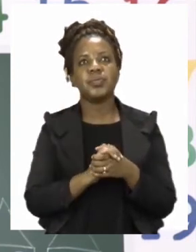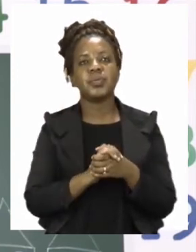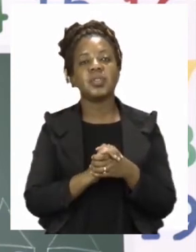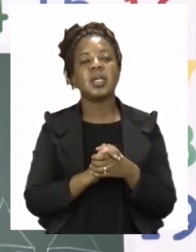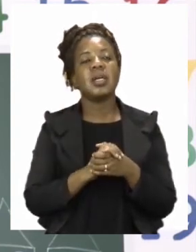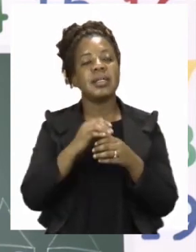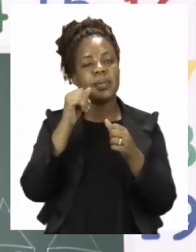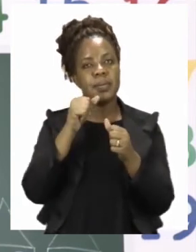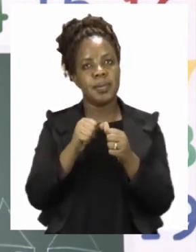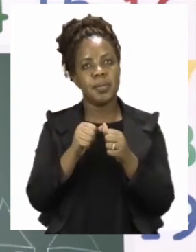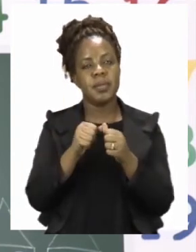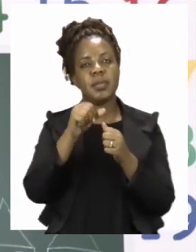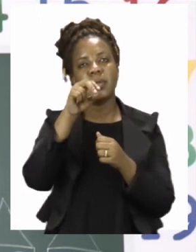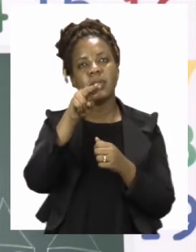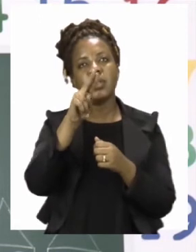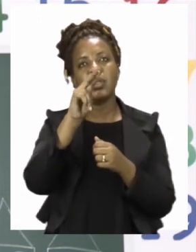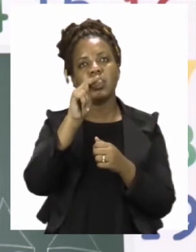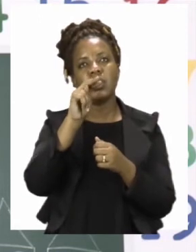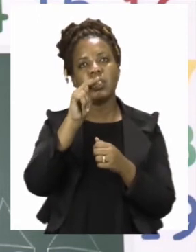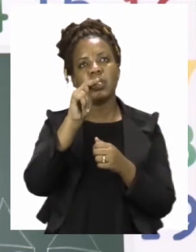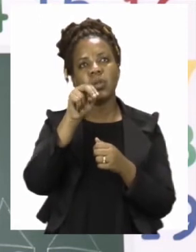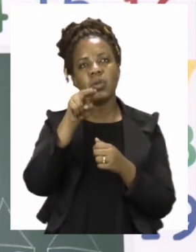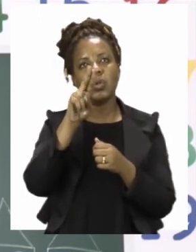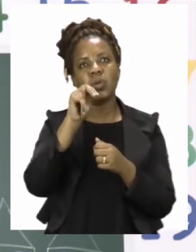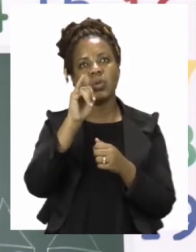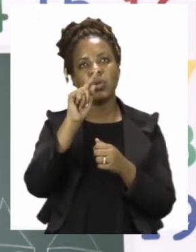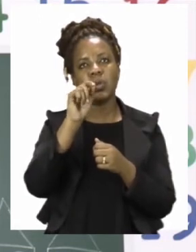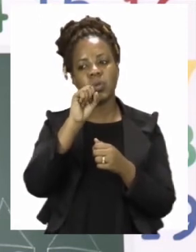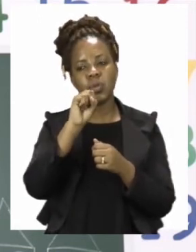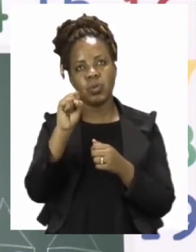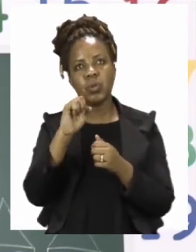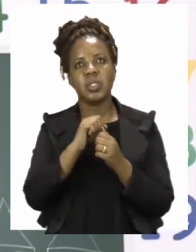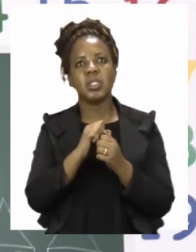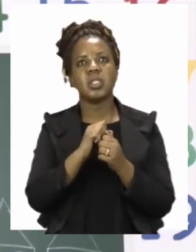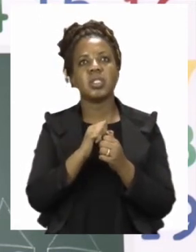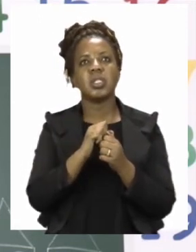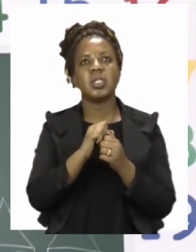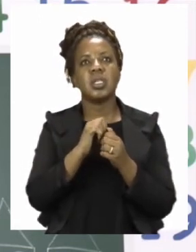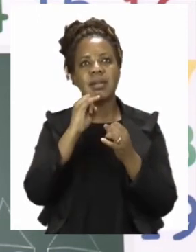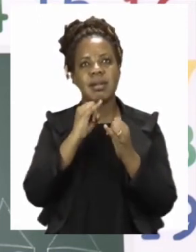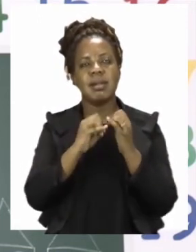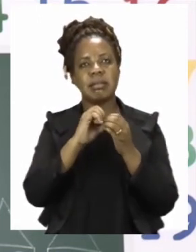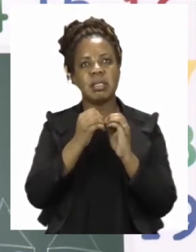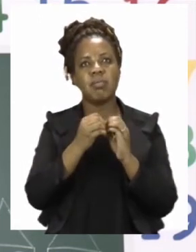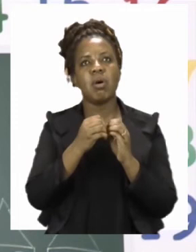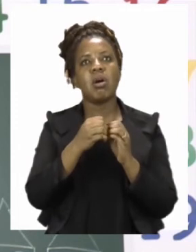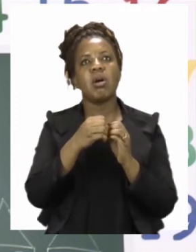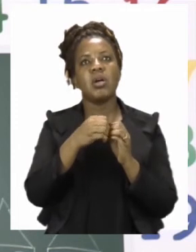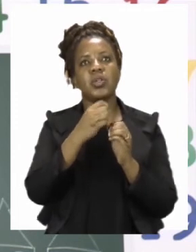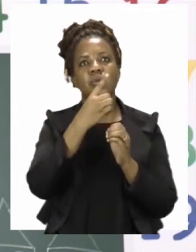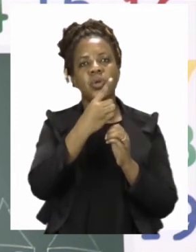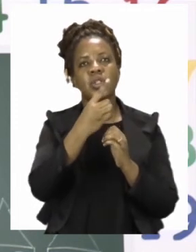12. So you can use either your sticks or count backwards with